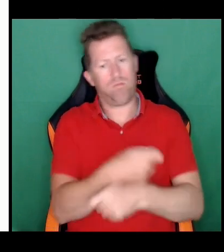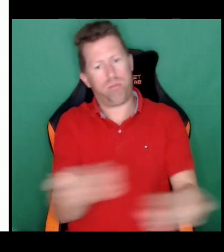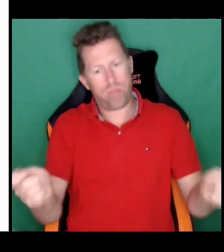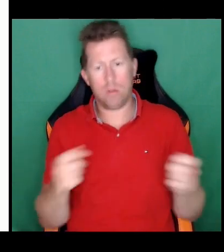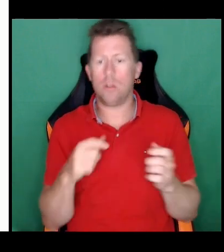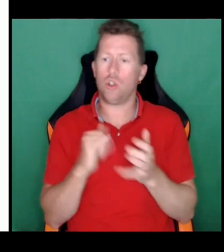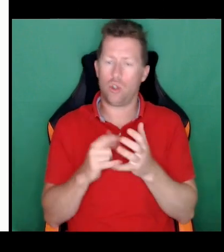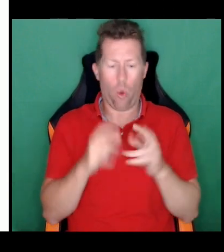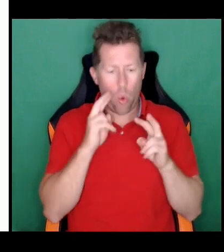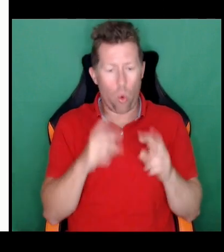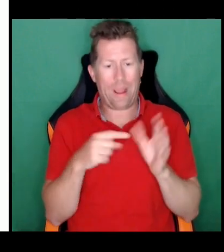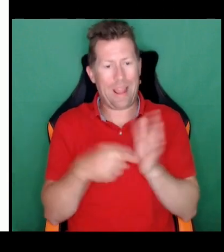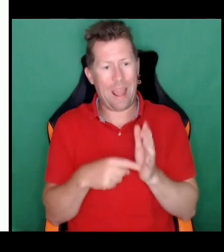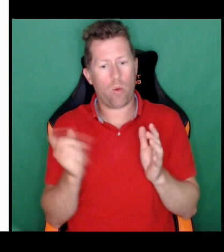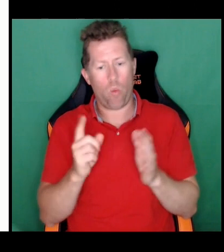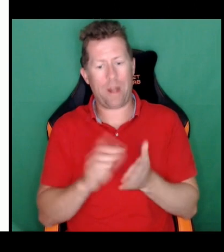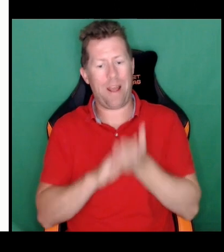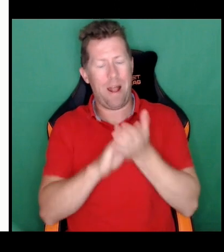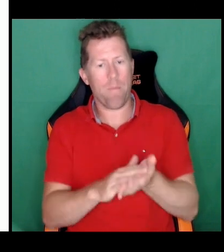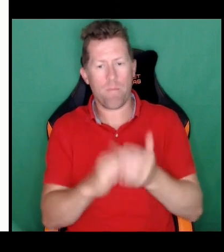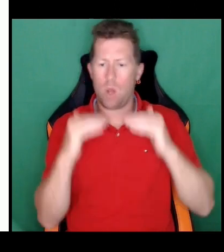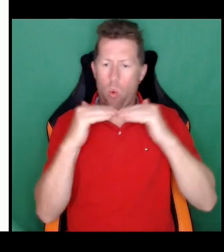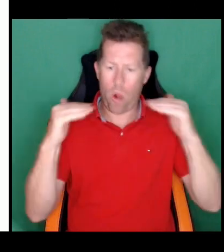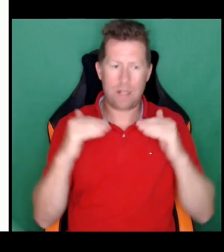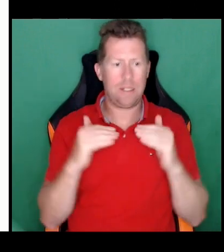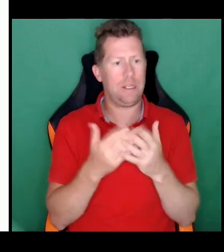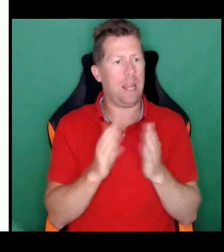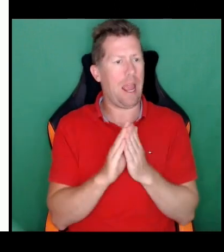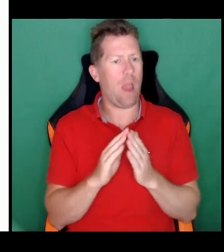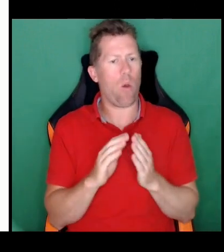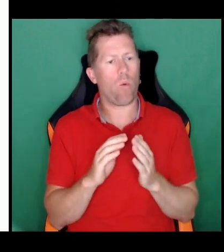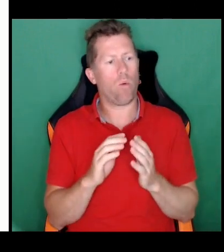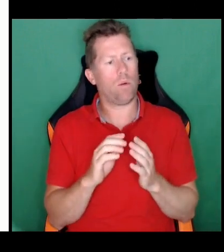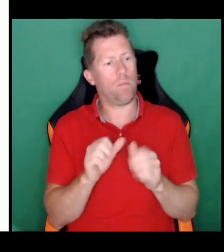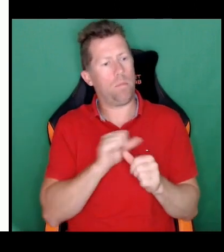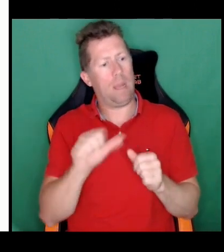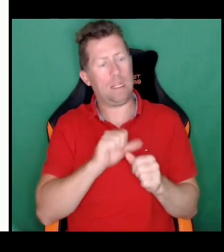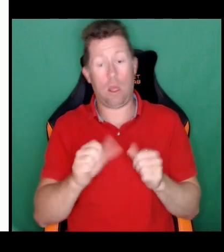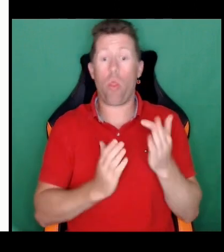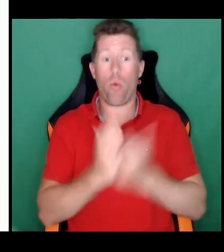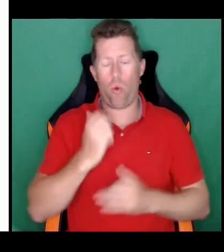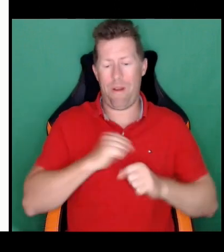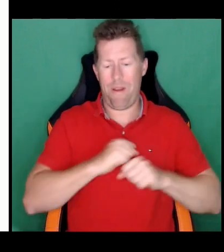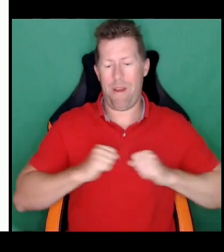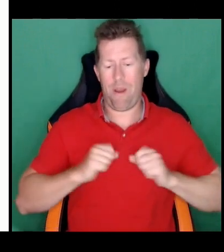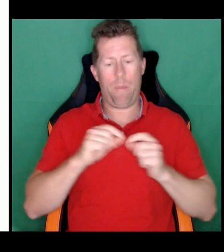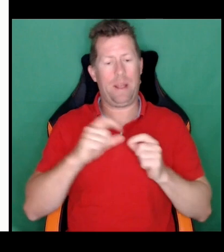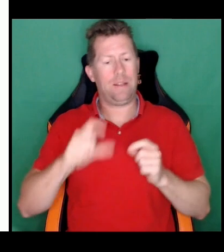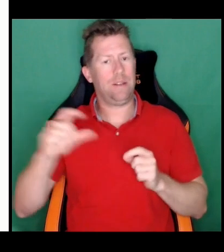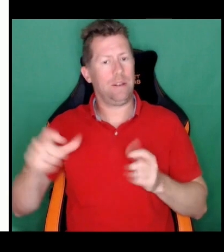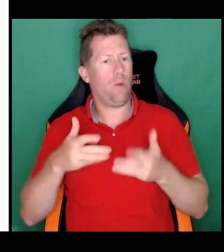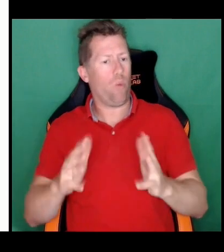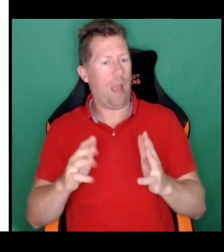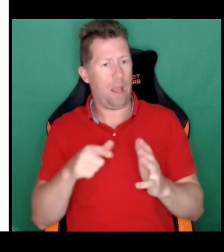at those drivers of inequalities and how we can seek to address those through a behaviour change lens. So that got DGR